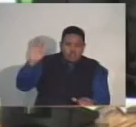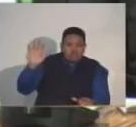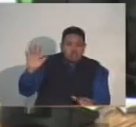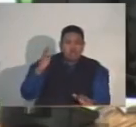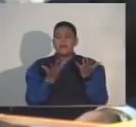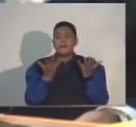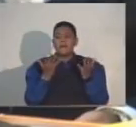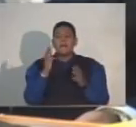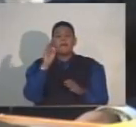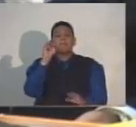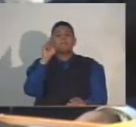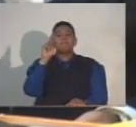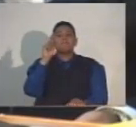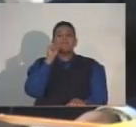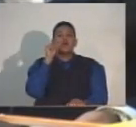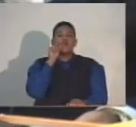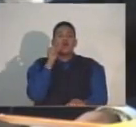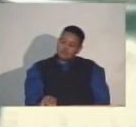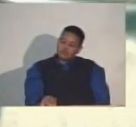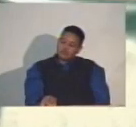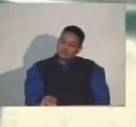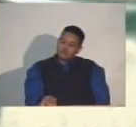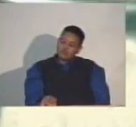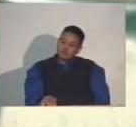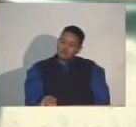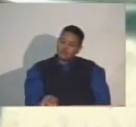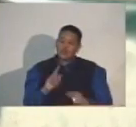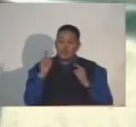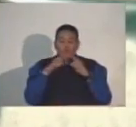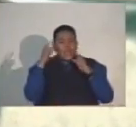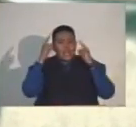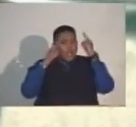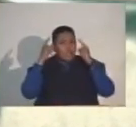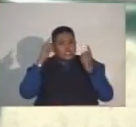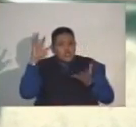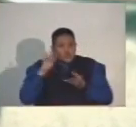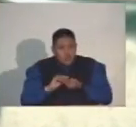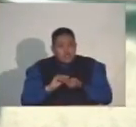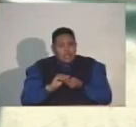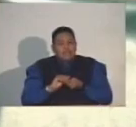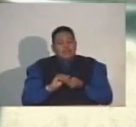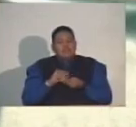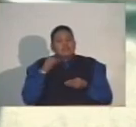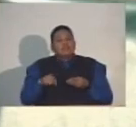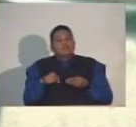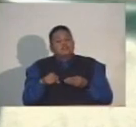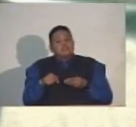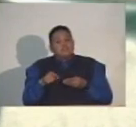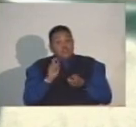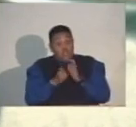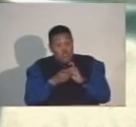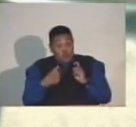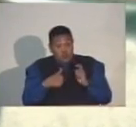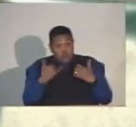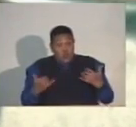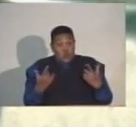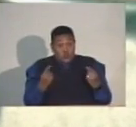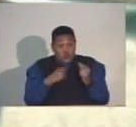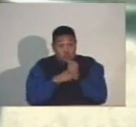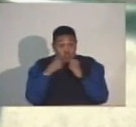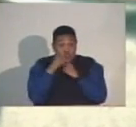the 2016-2017 tax package? When considered in its totality, this change that we are making in the